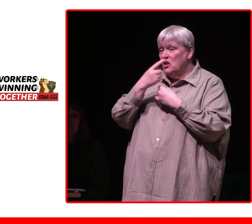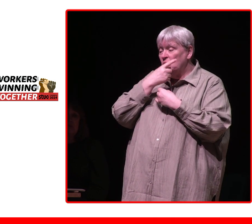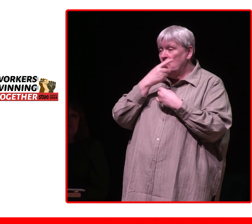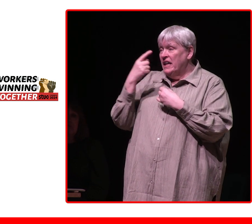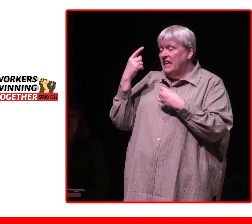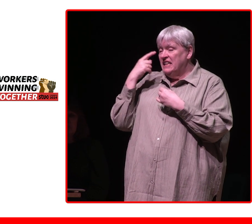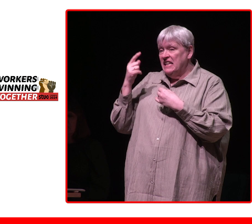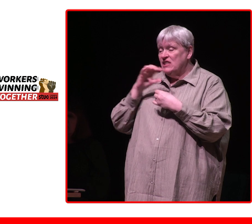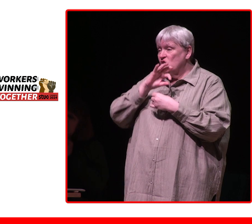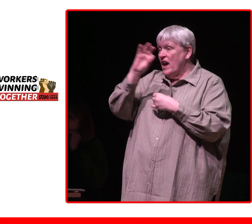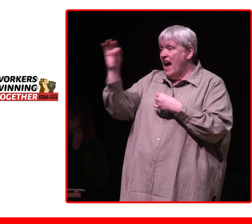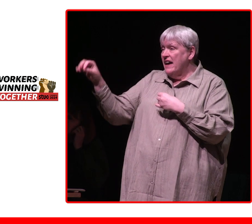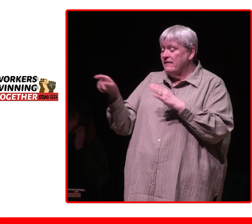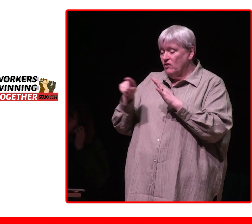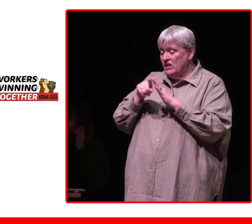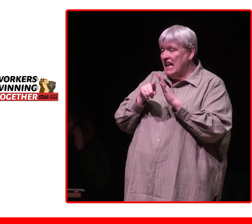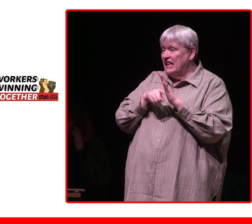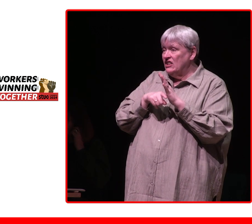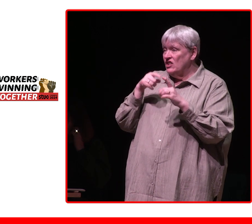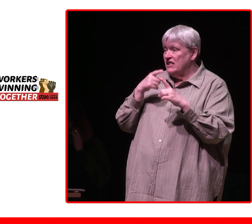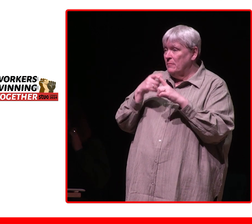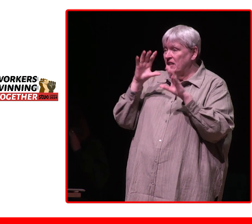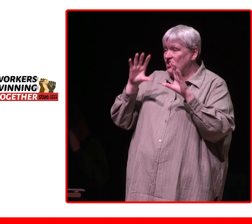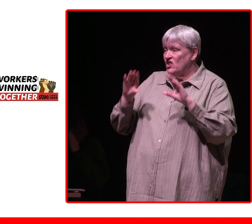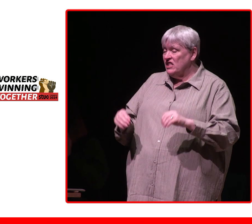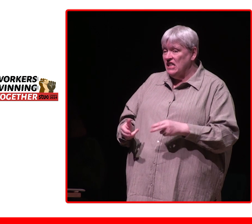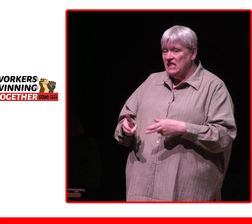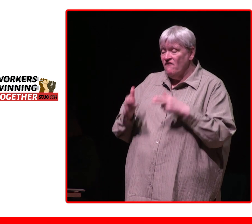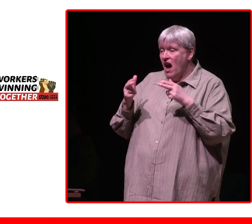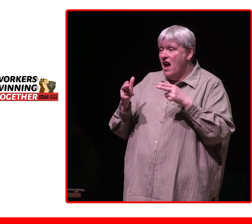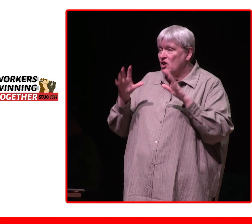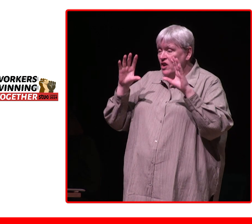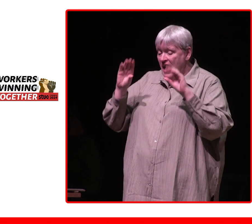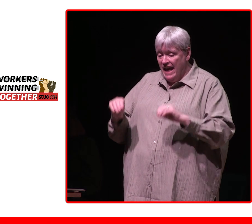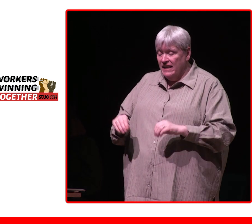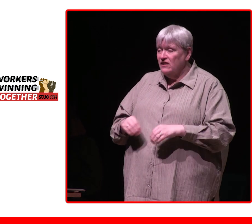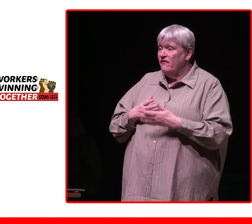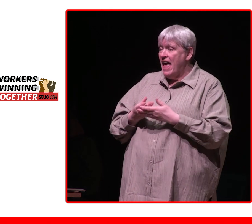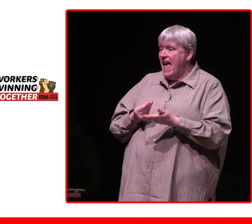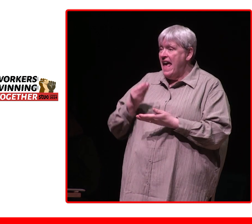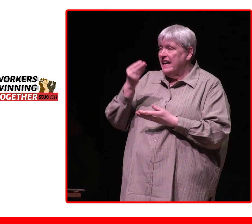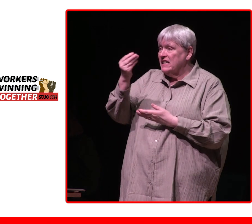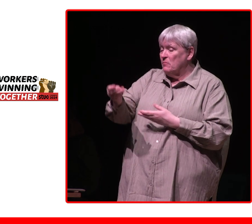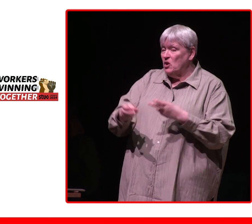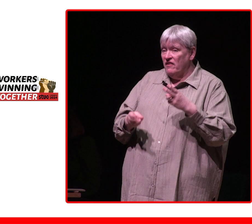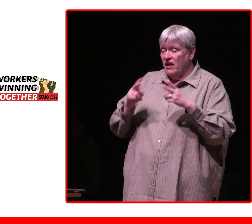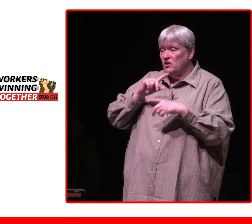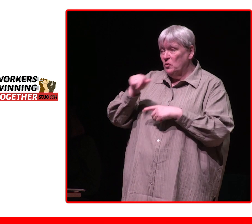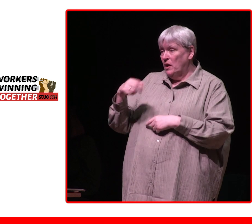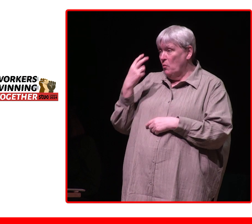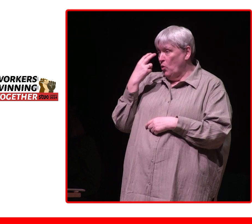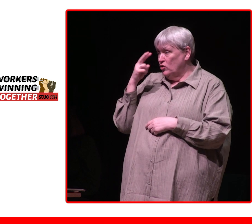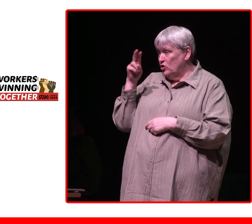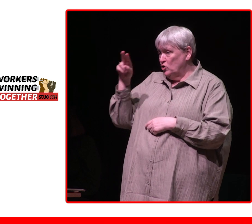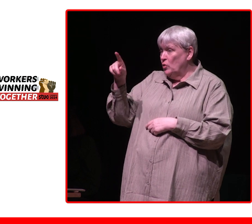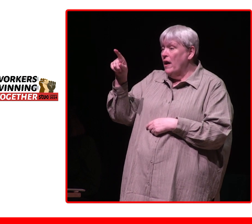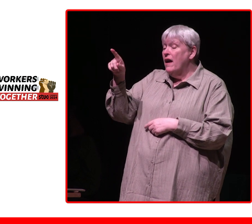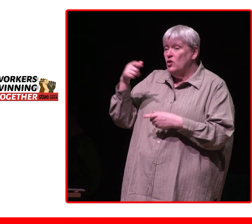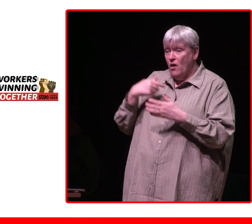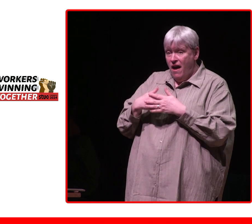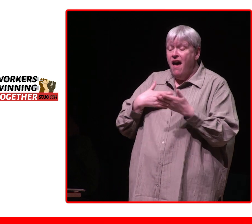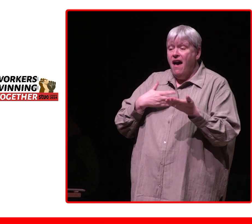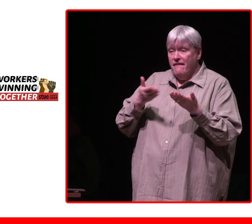for sanctions and immediate ceasefire for an end to arms export. Yes, we are watching you. You have a